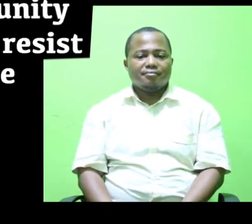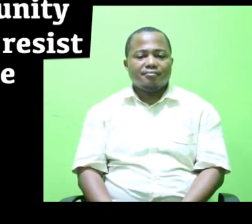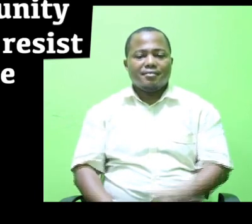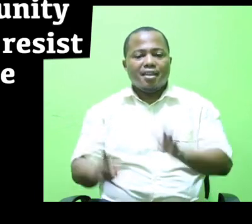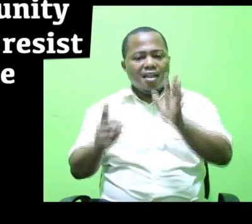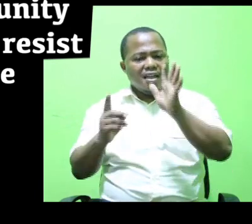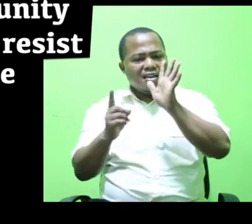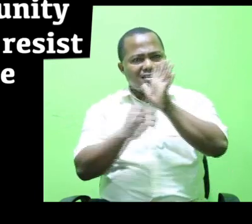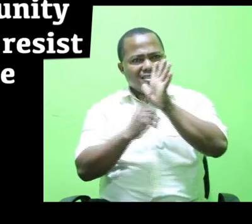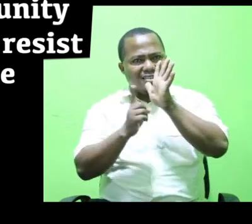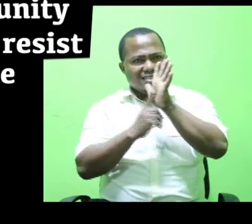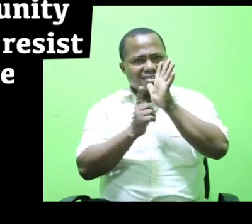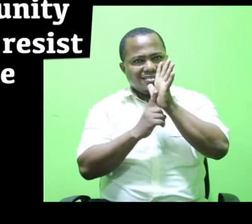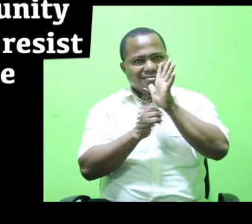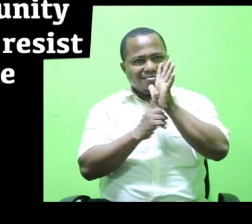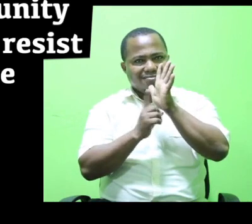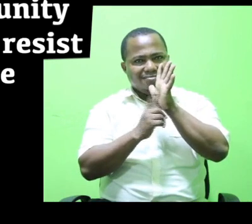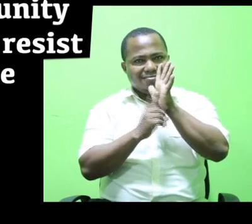person.